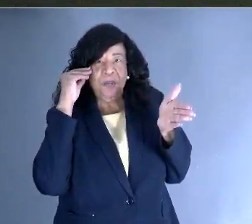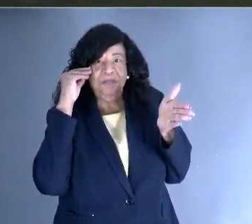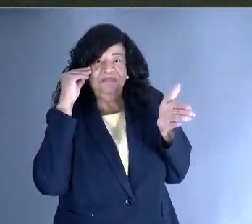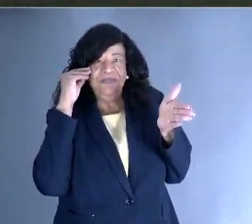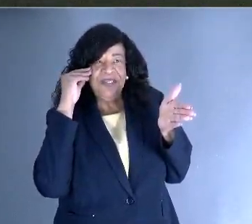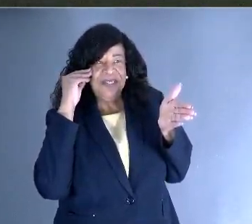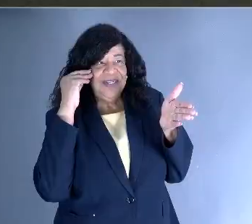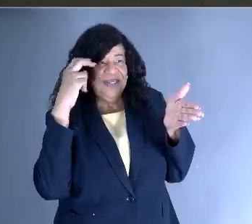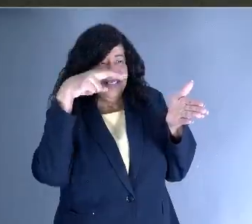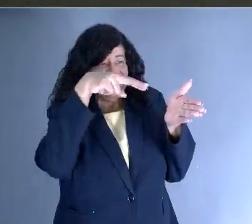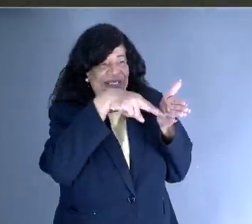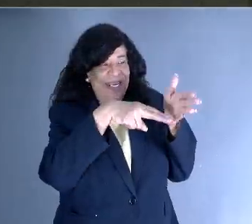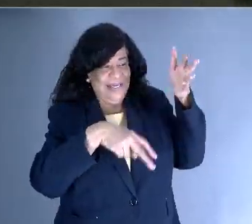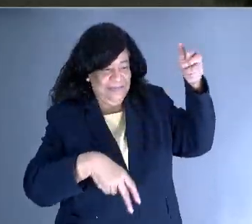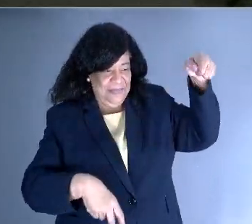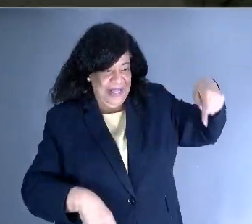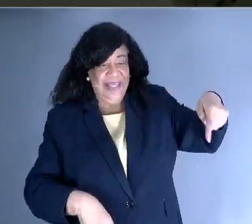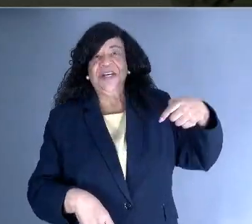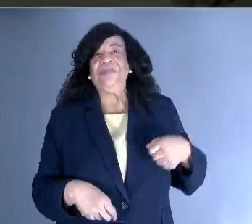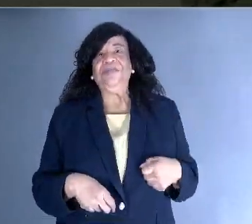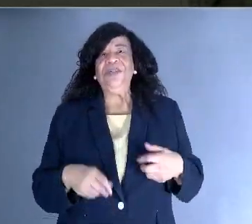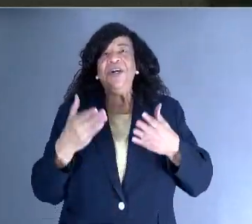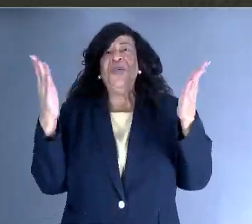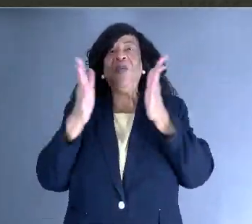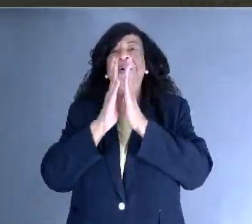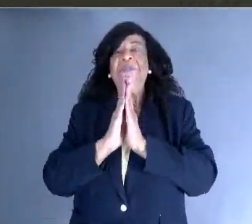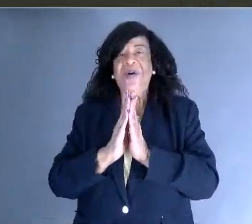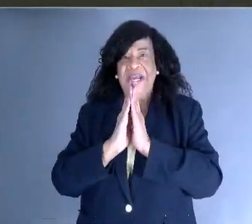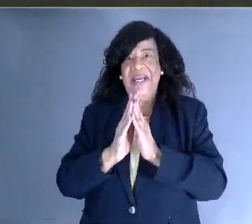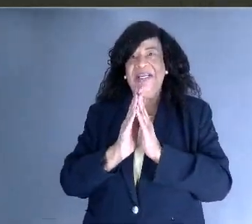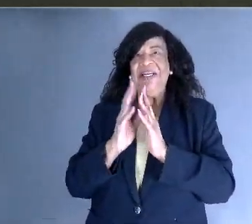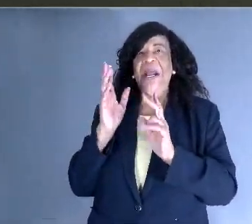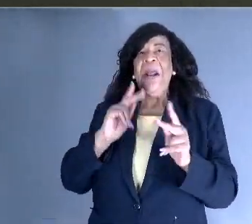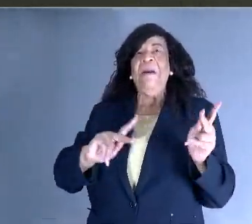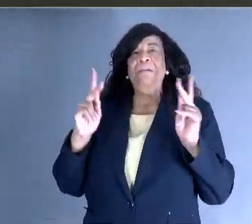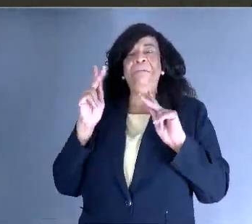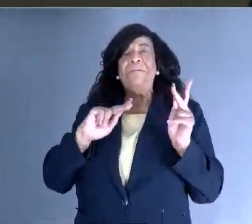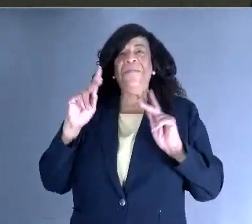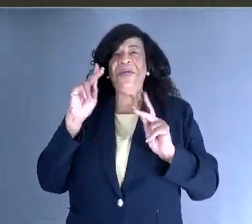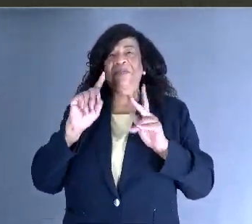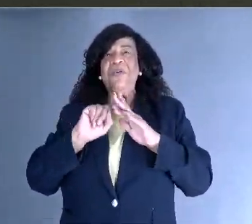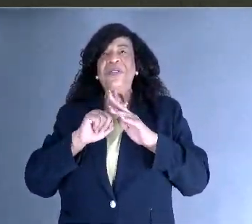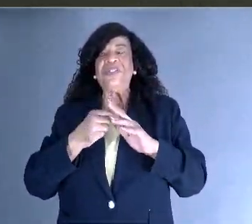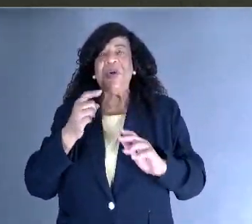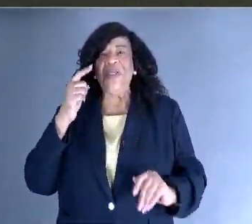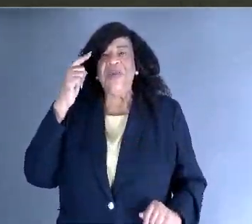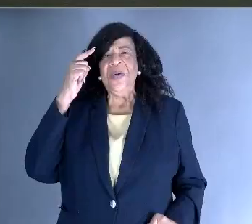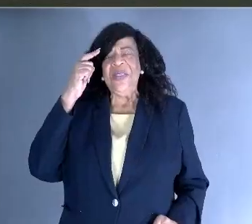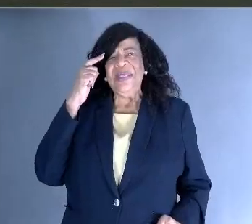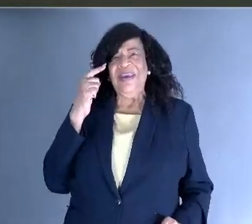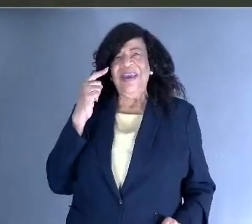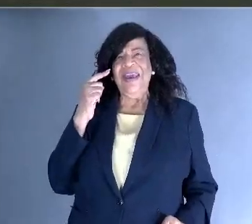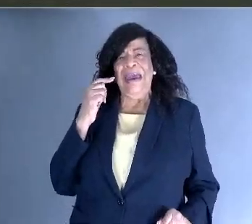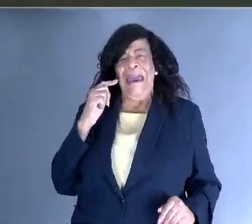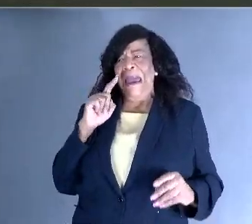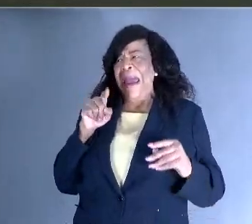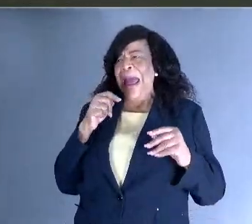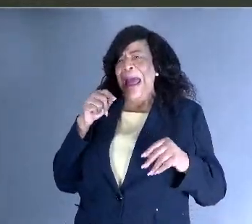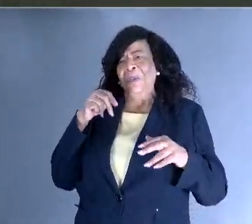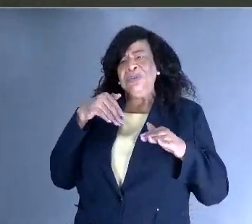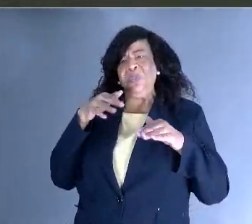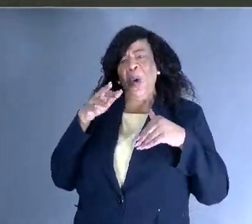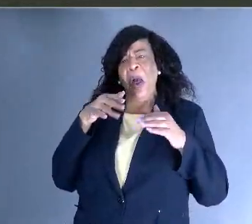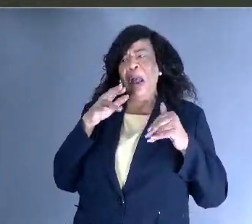mean oh we're just we pray people will start to think man I was walking by that house and